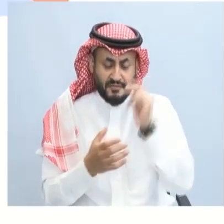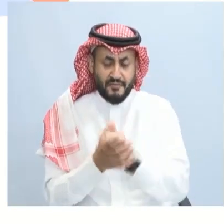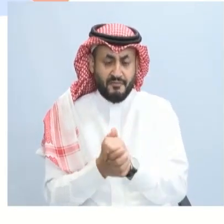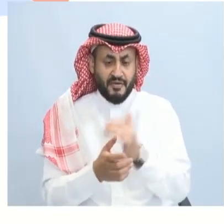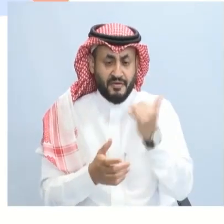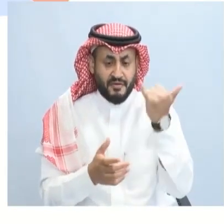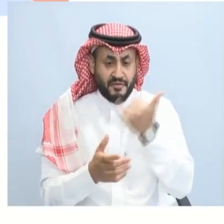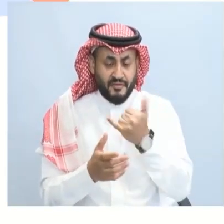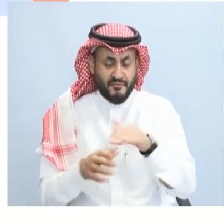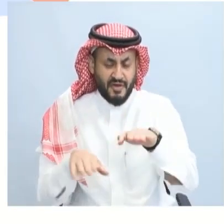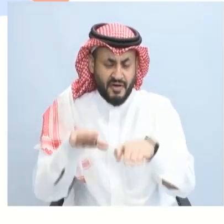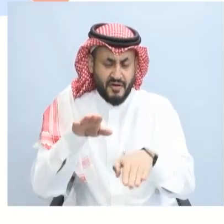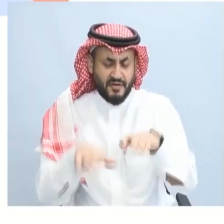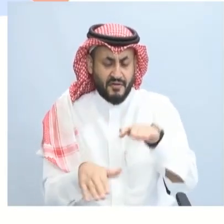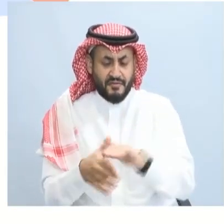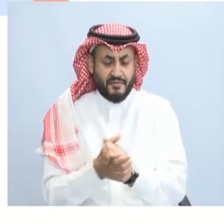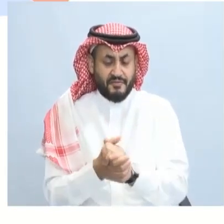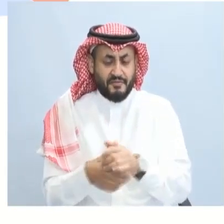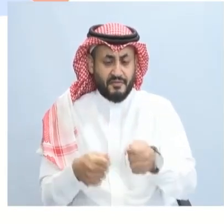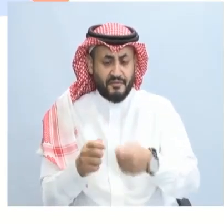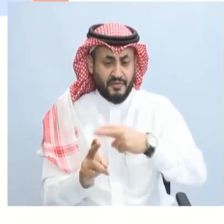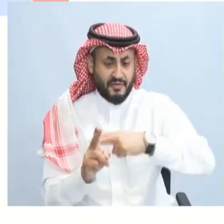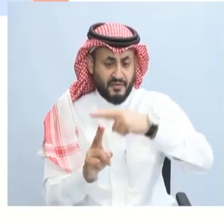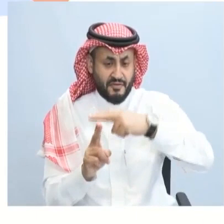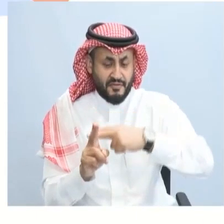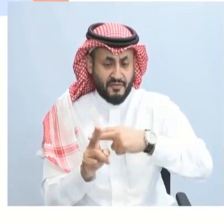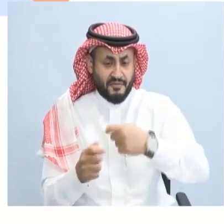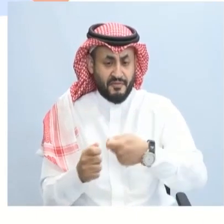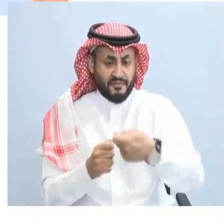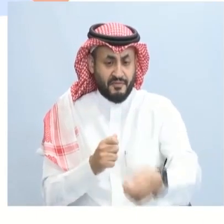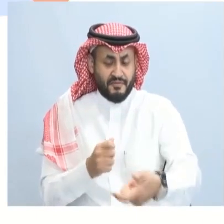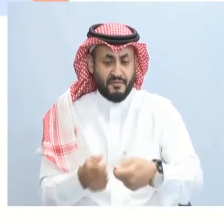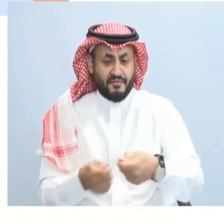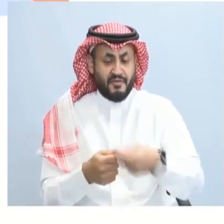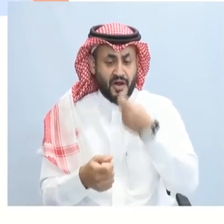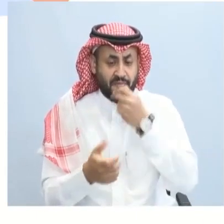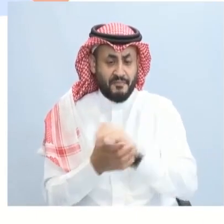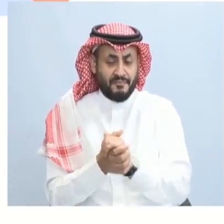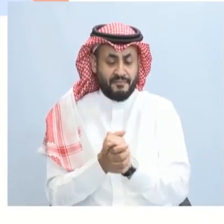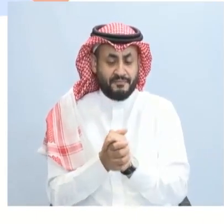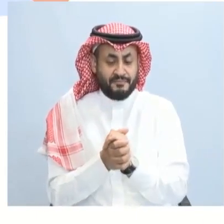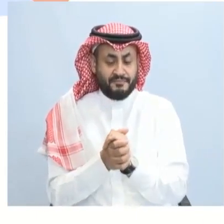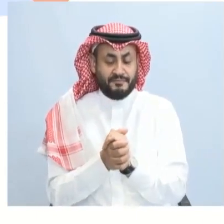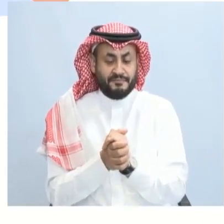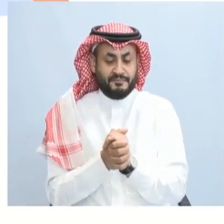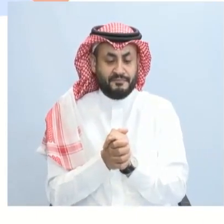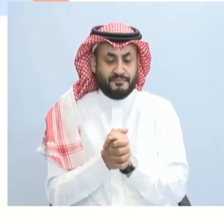for balance between wastefulness and appropriateness in consuming food or spending